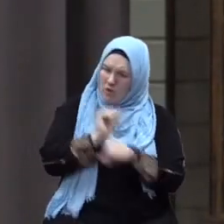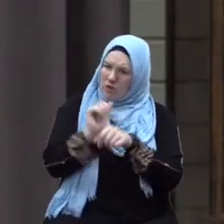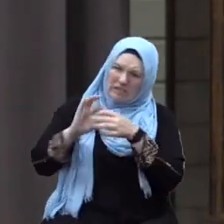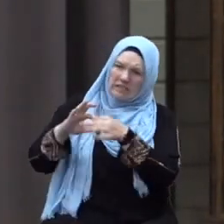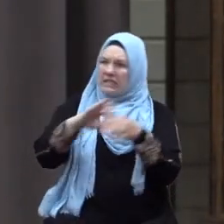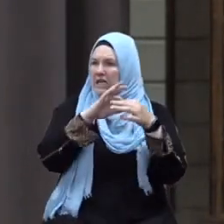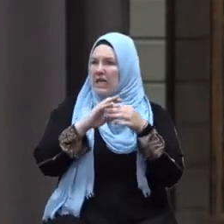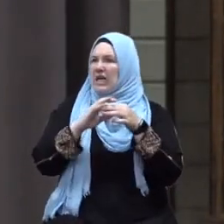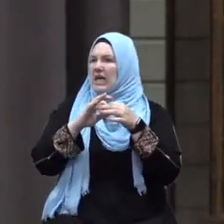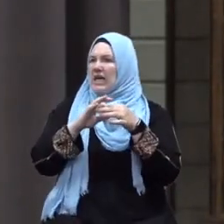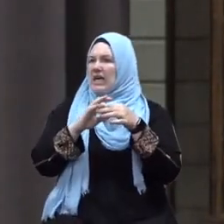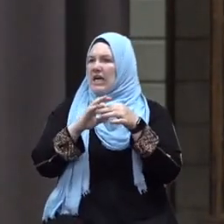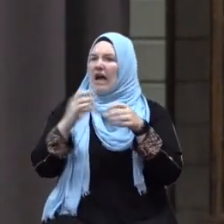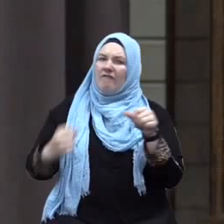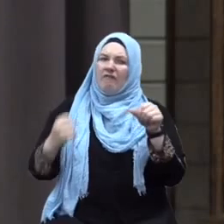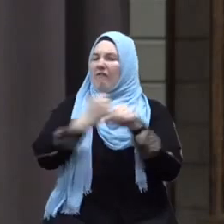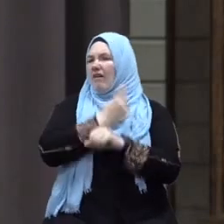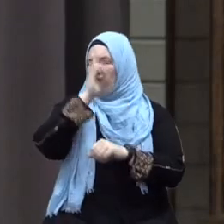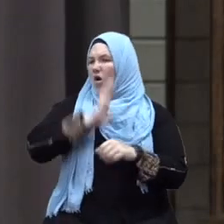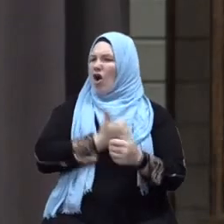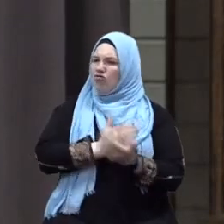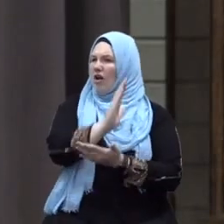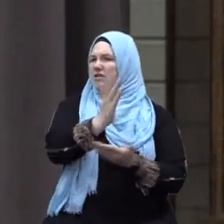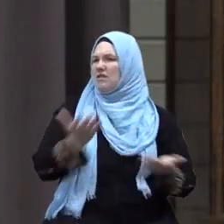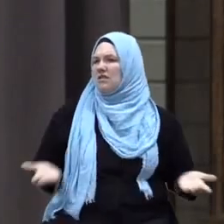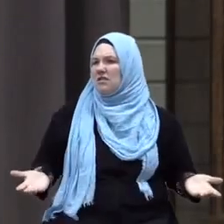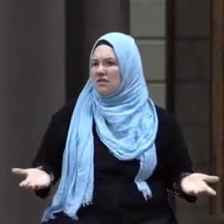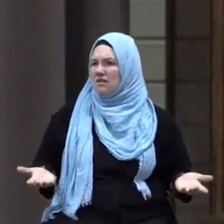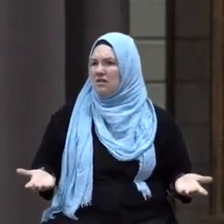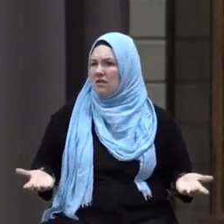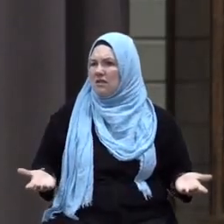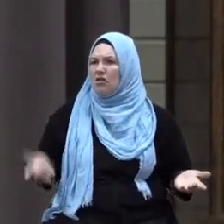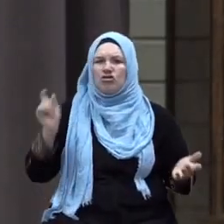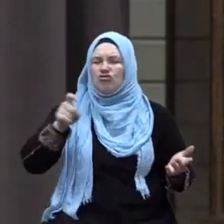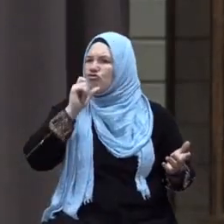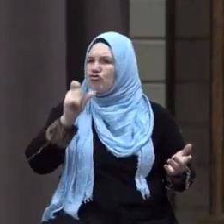and fighting for our rights.